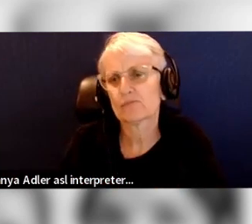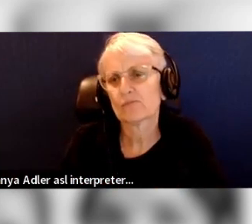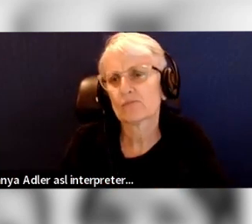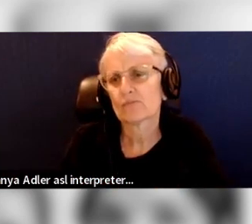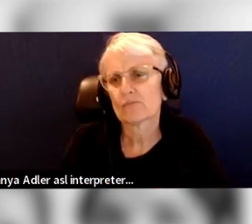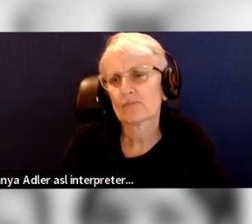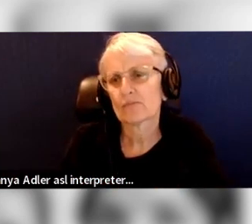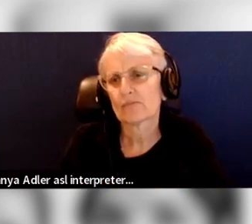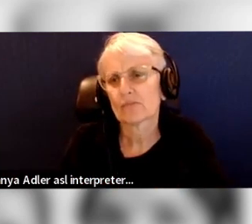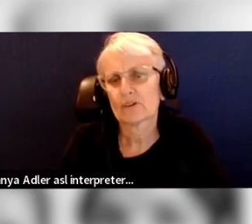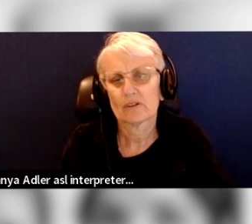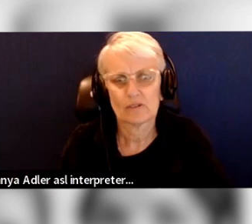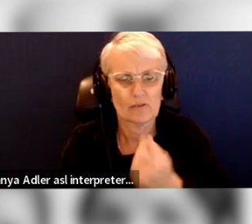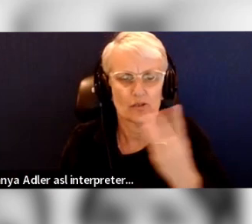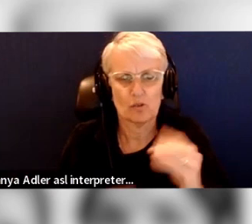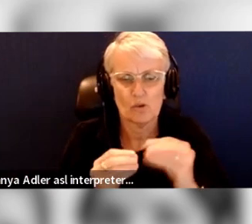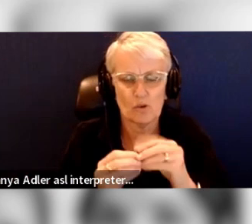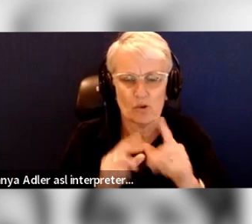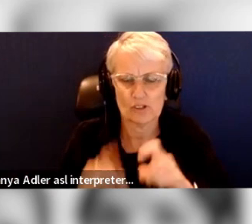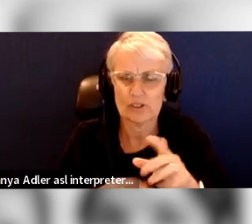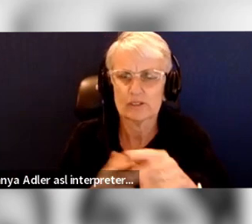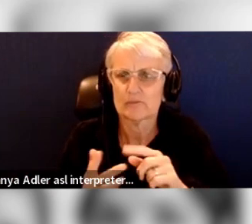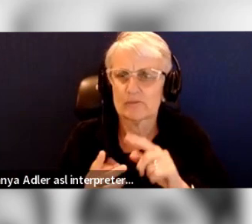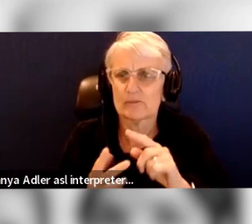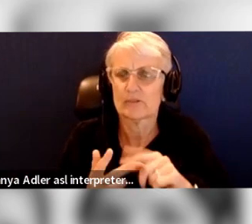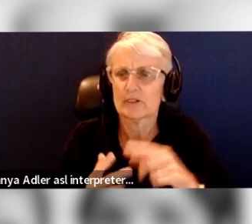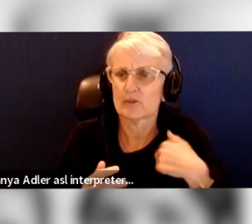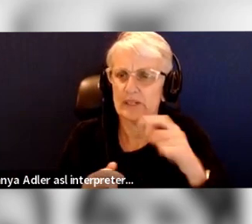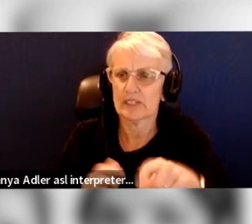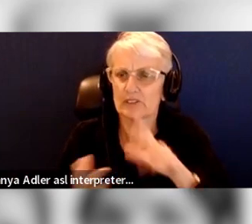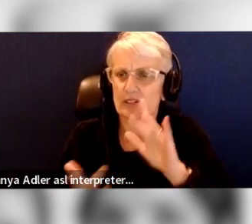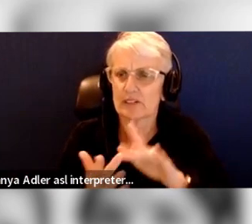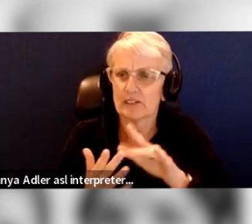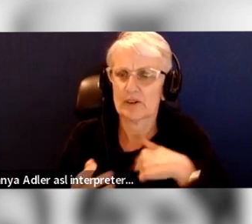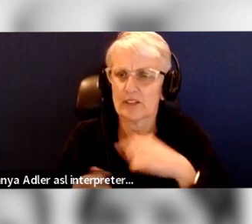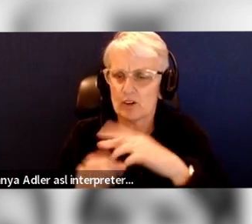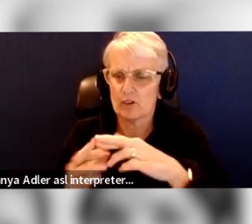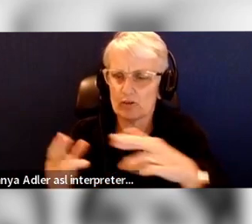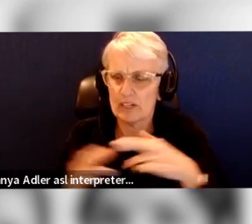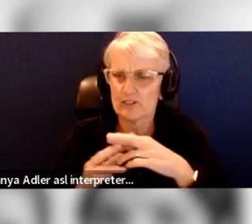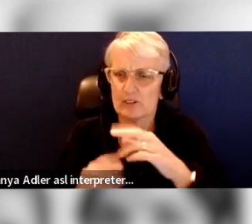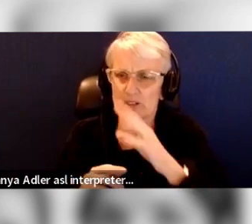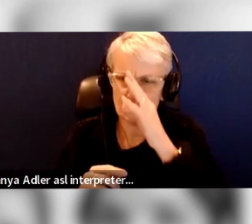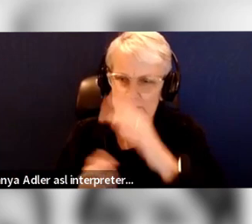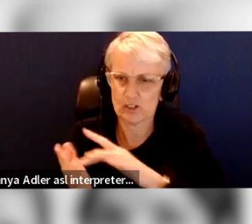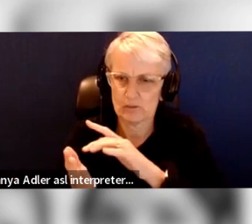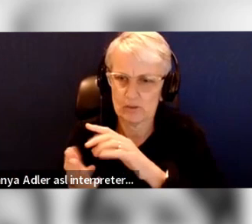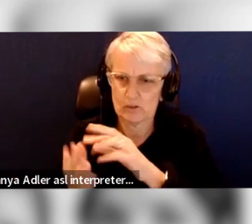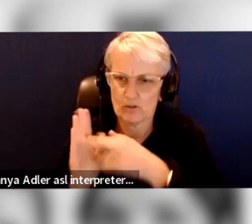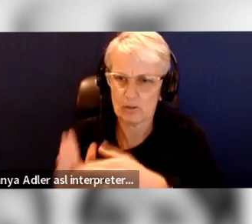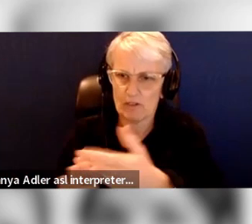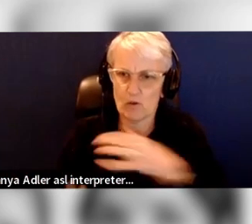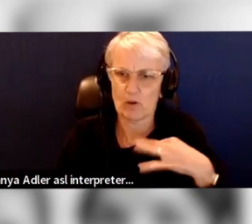A couple more questions have come in. The first one asking, do we need to connect with a regional innovation center rep before we apply?